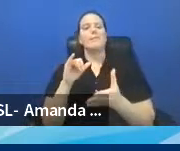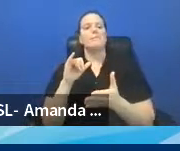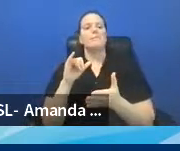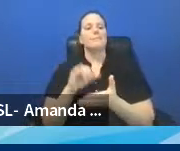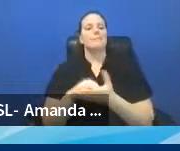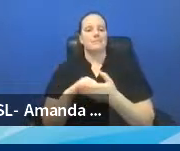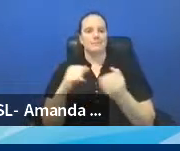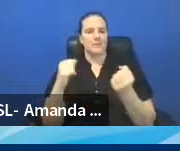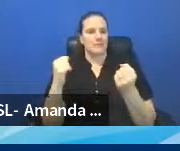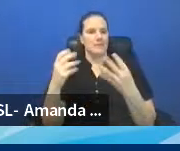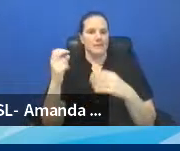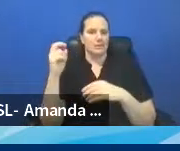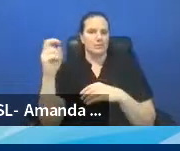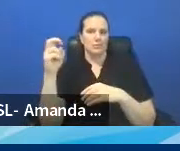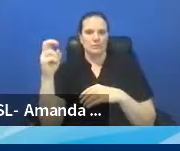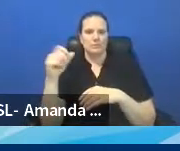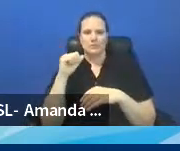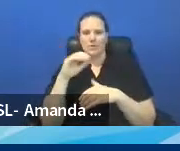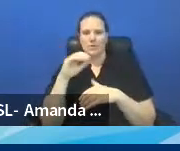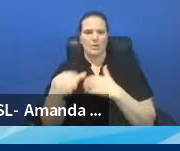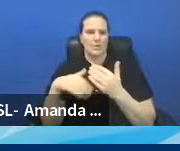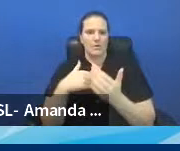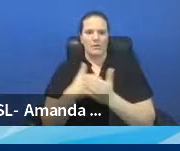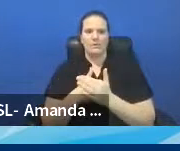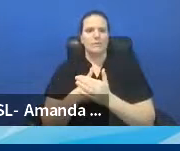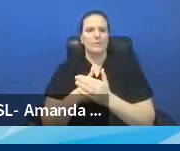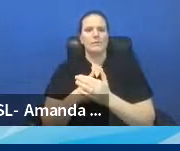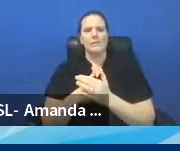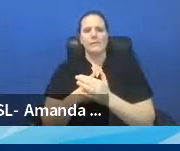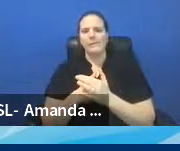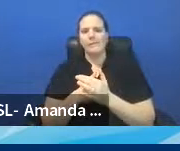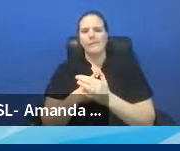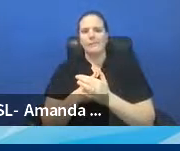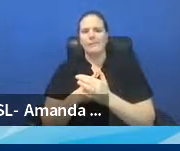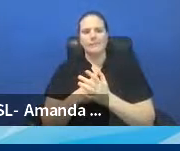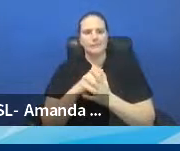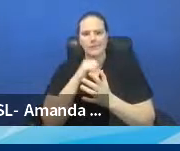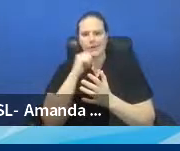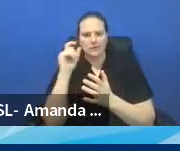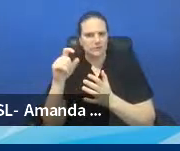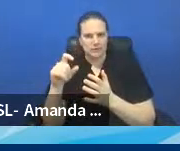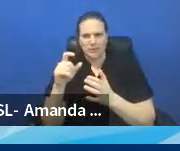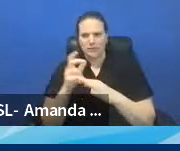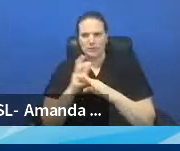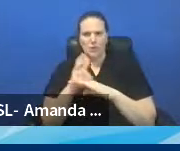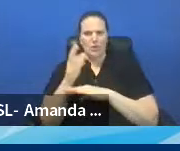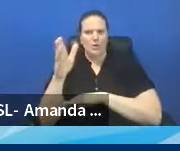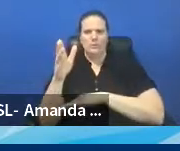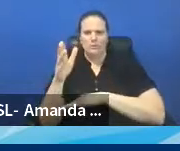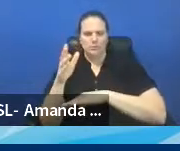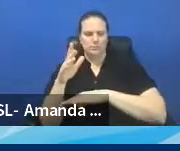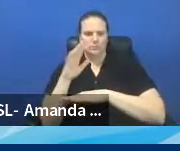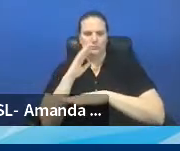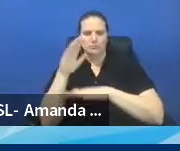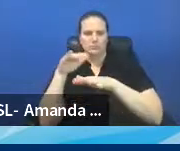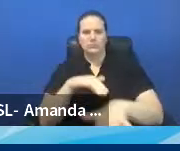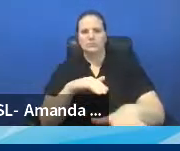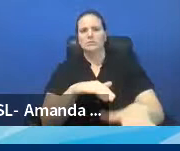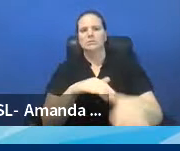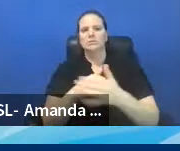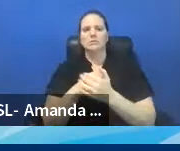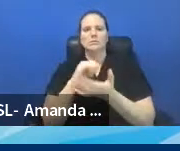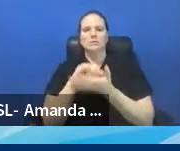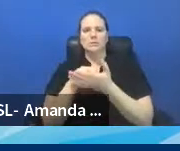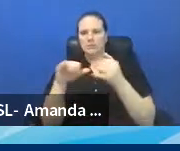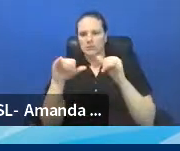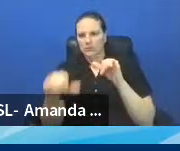are a number of trips, not all of them, that they don't need to cross the river, right? They can